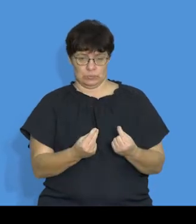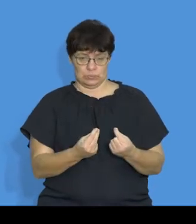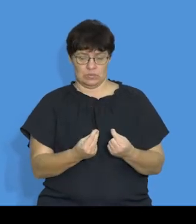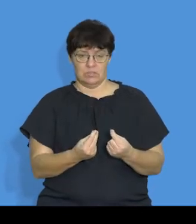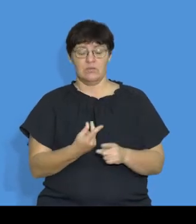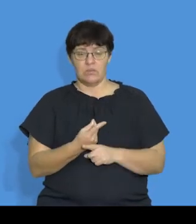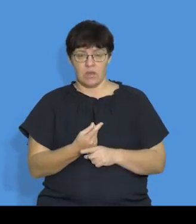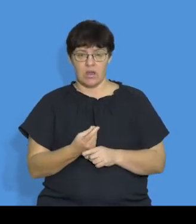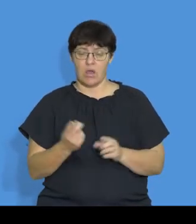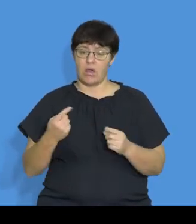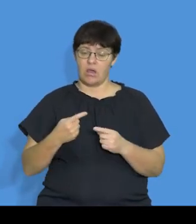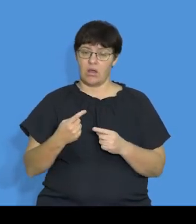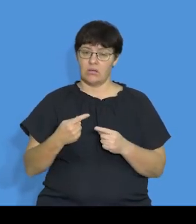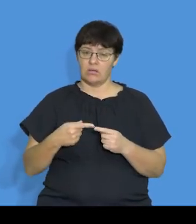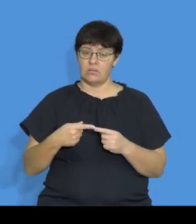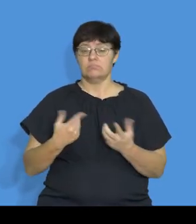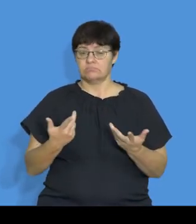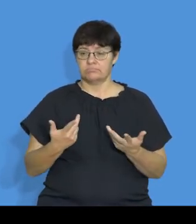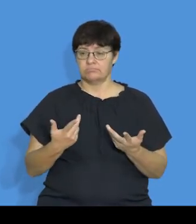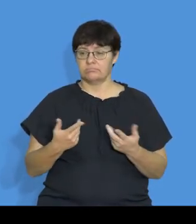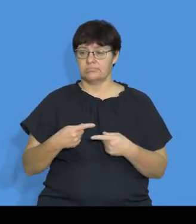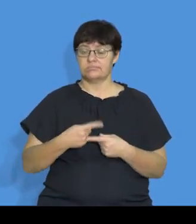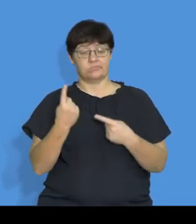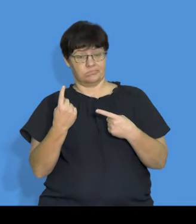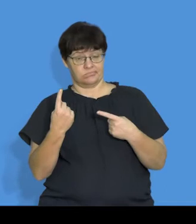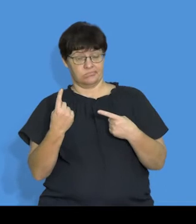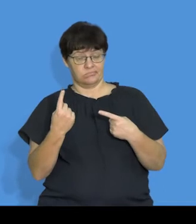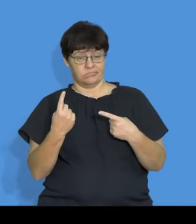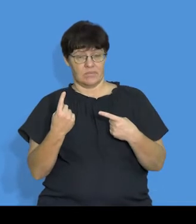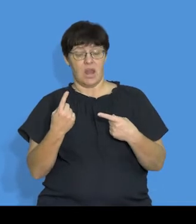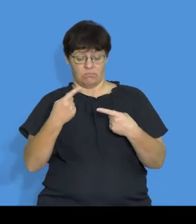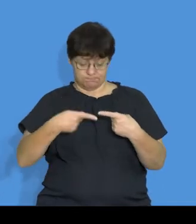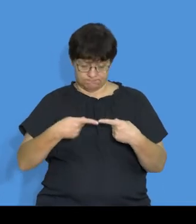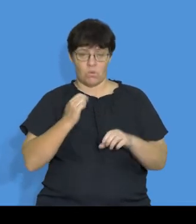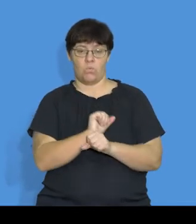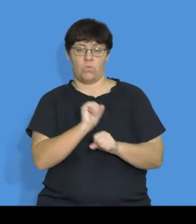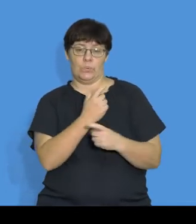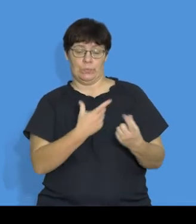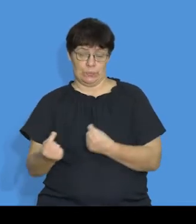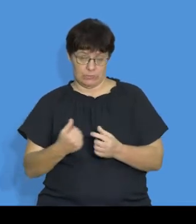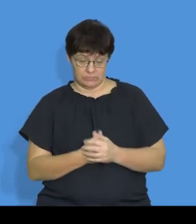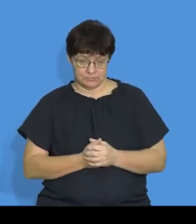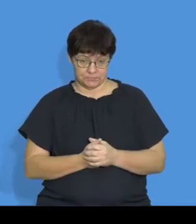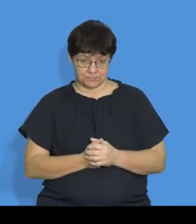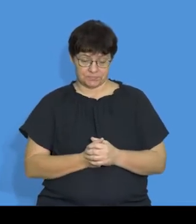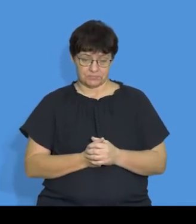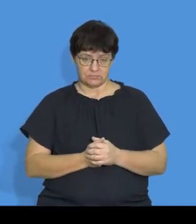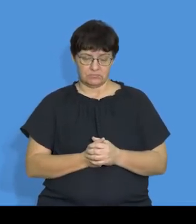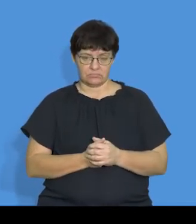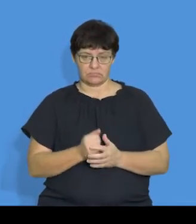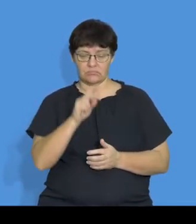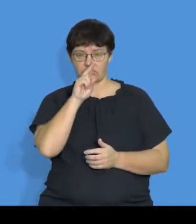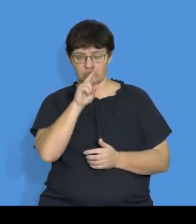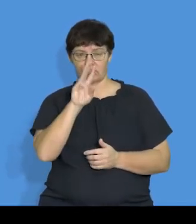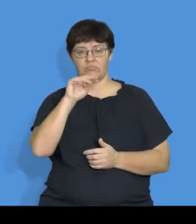when the switch was closed, work was not done. So now the difference is that work is done. Right. Okay, and then let's look at the